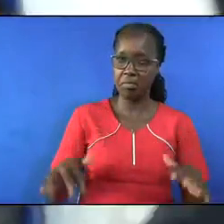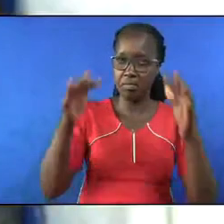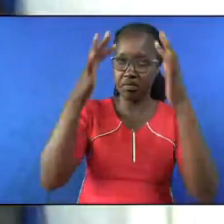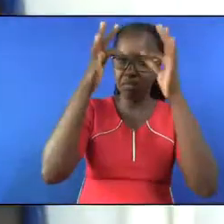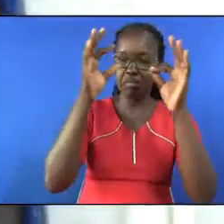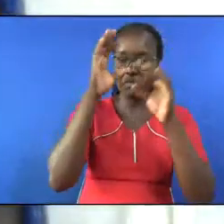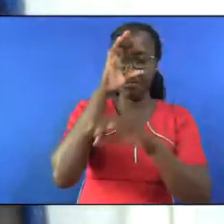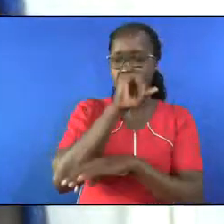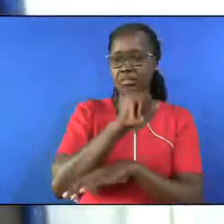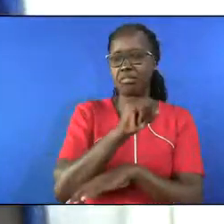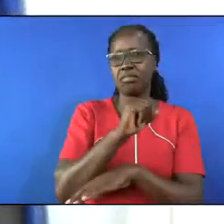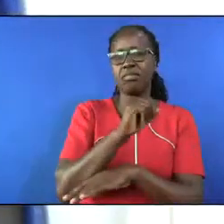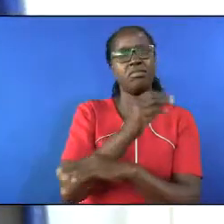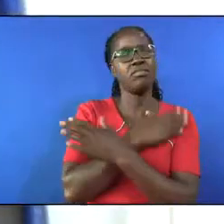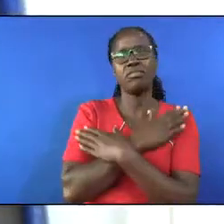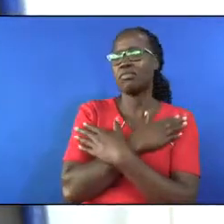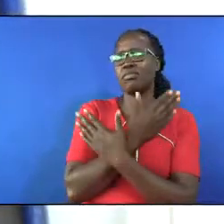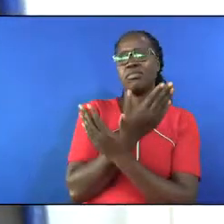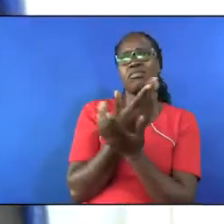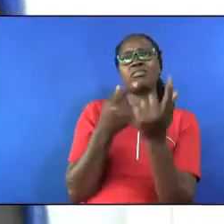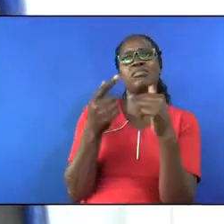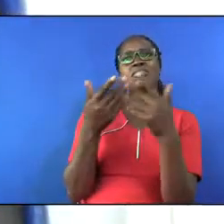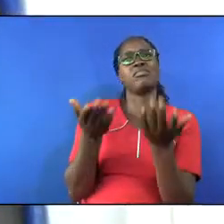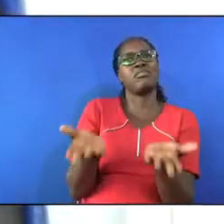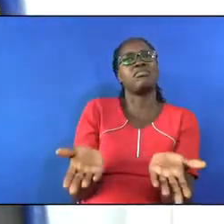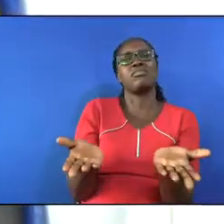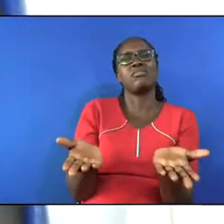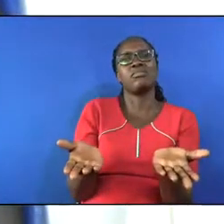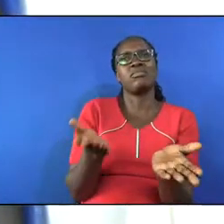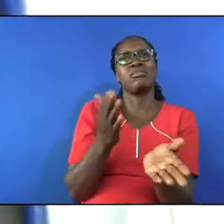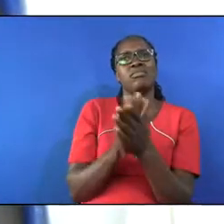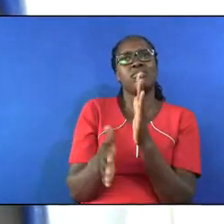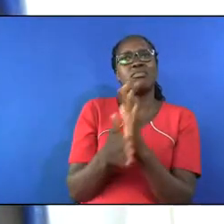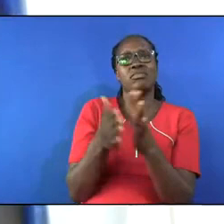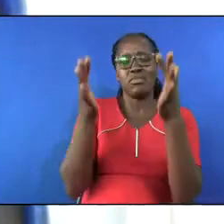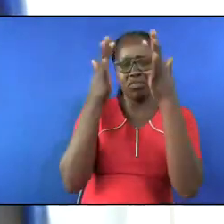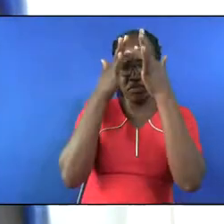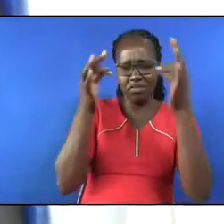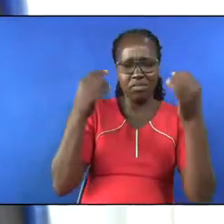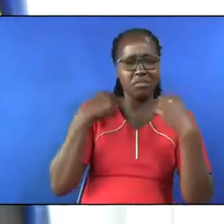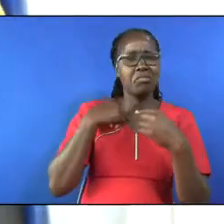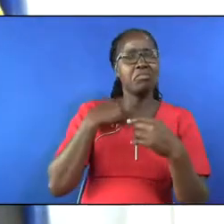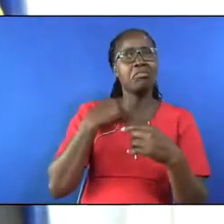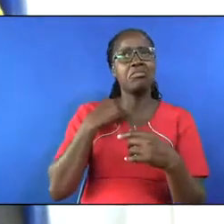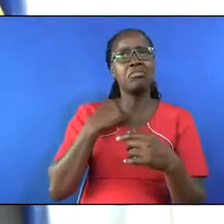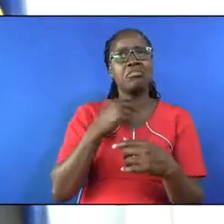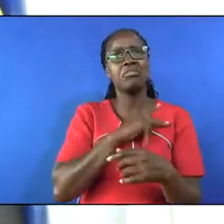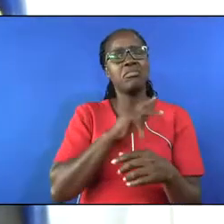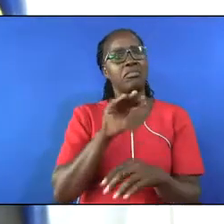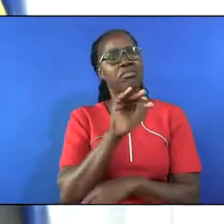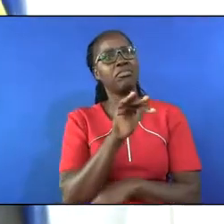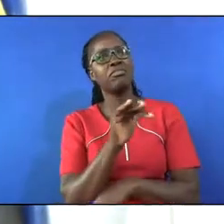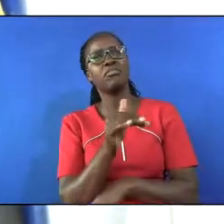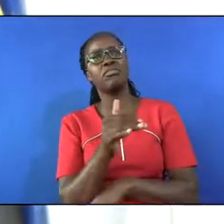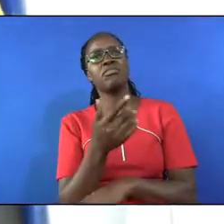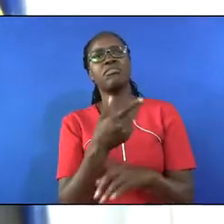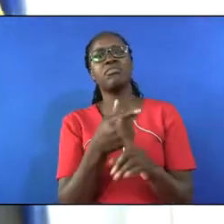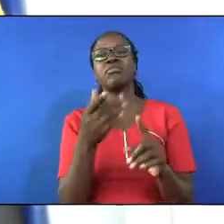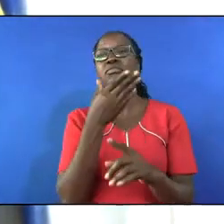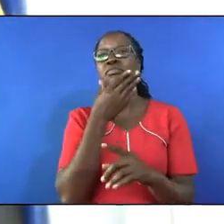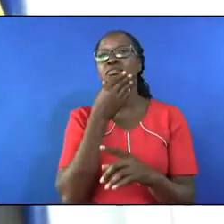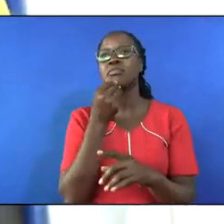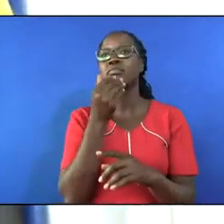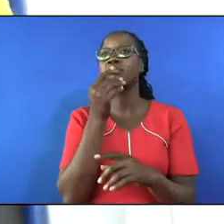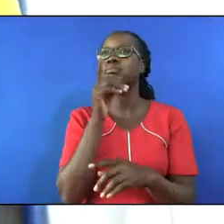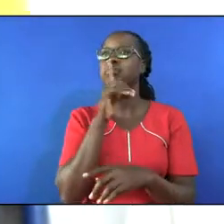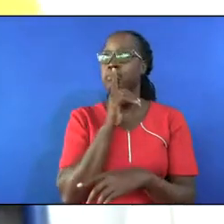clothes. Friend, how did you get in here without wedding clothes? The king asked him, but the man